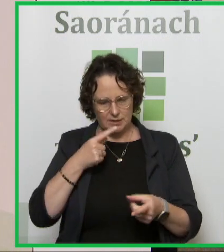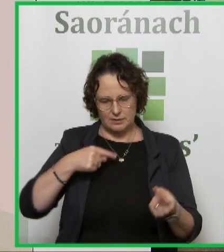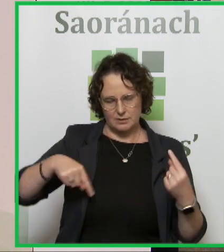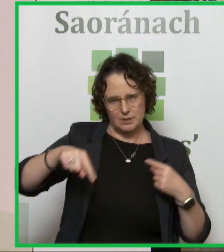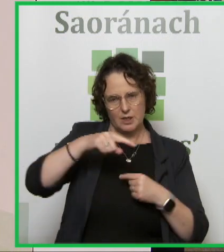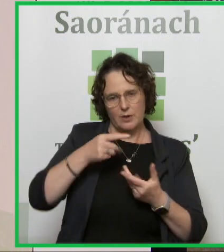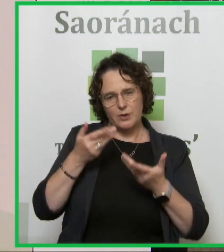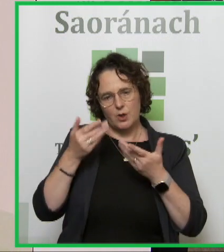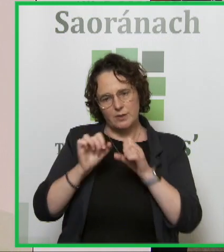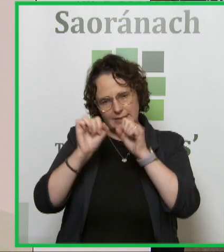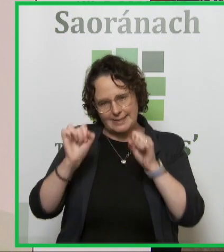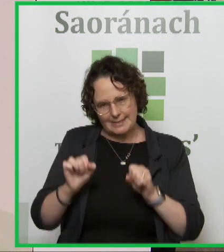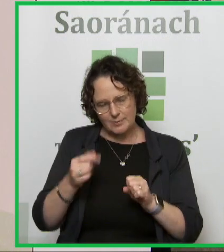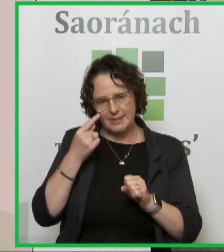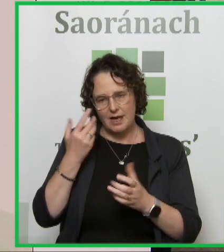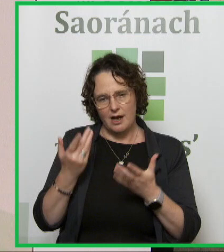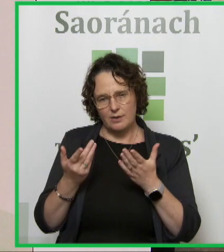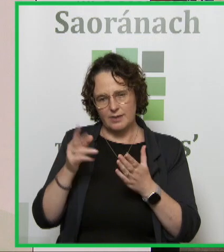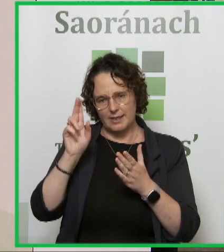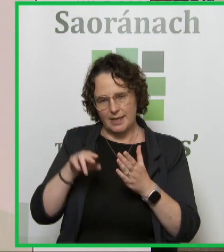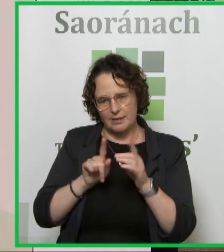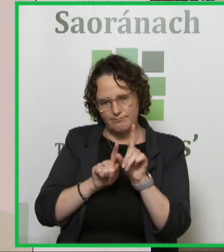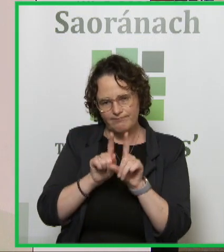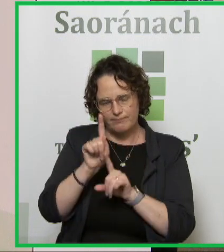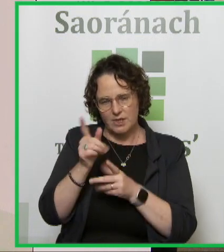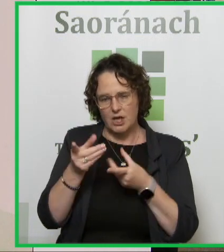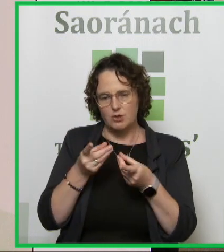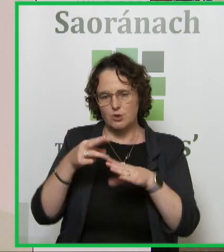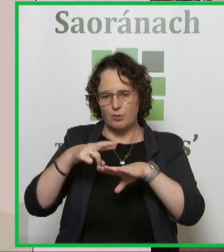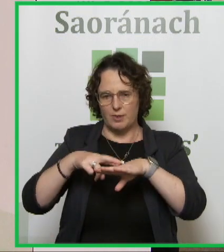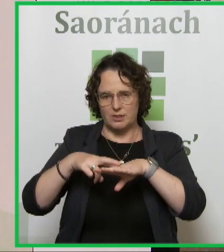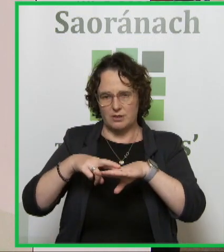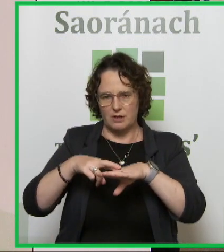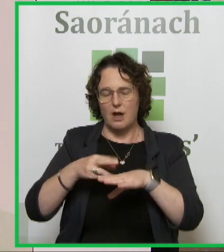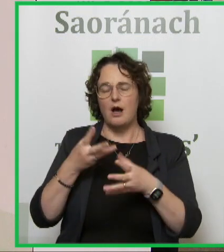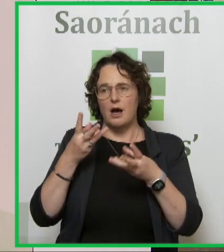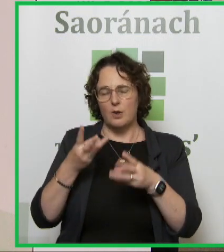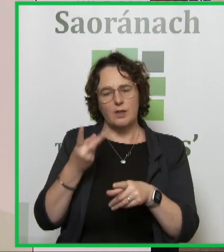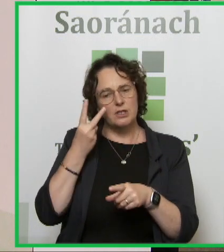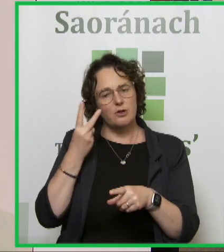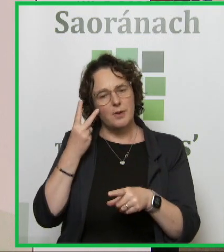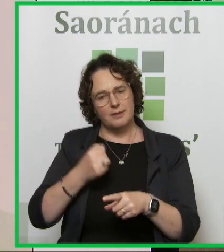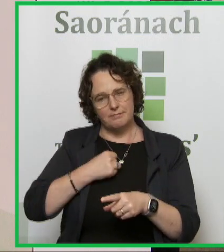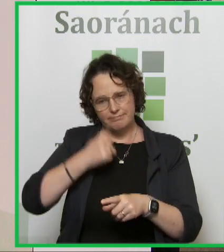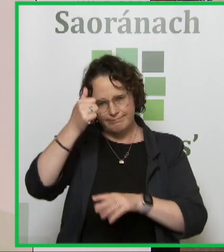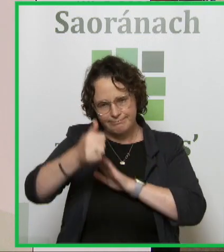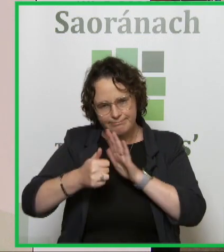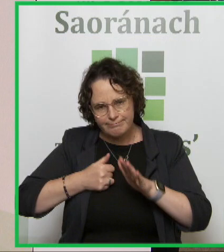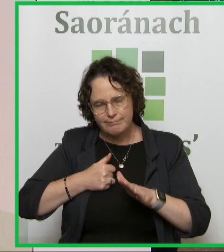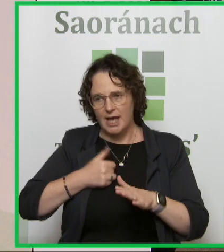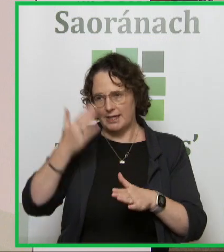better? So I want to reflect a little bit, perhaps from my experience, and obviously you yourselves are deliberating over this for